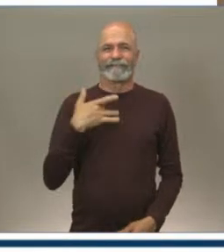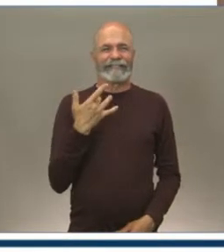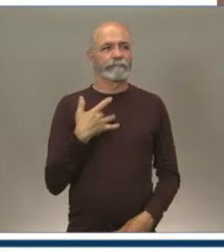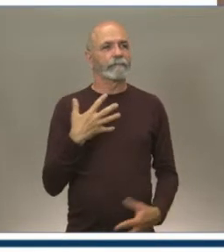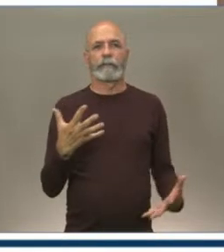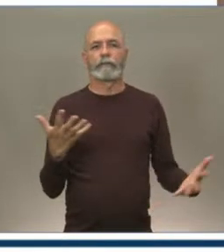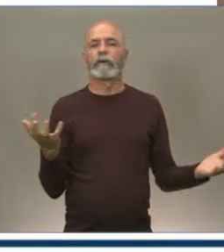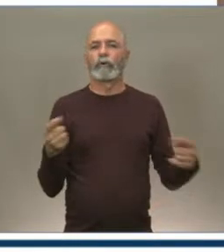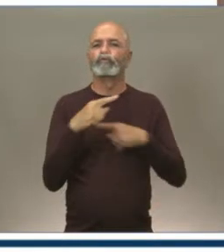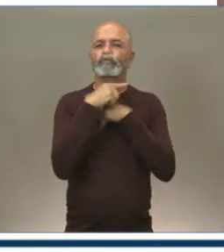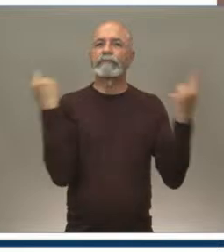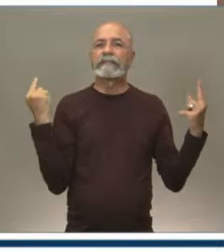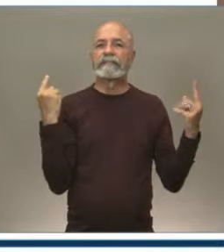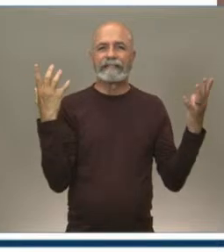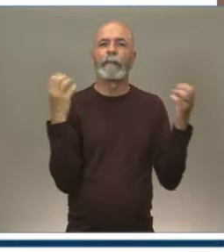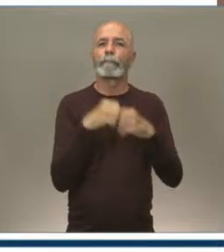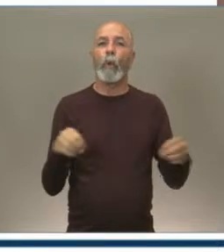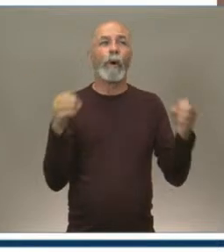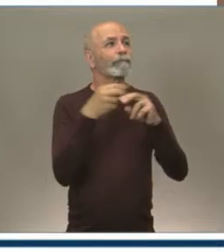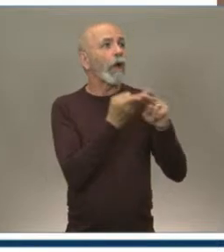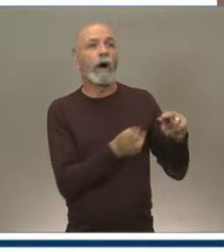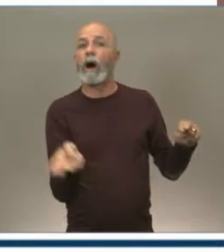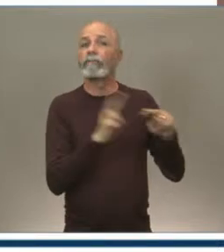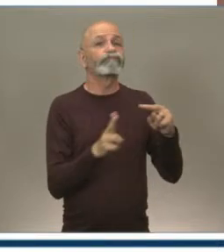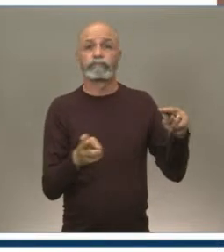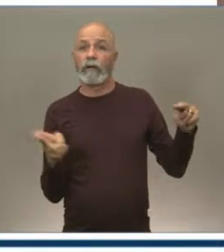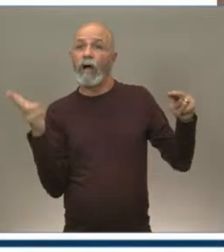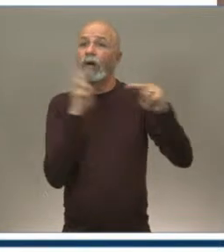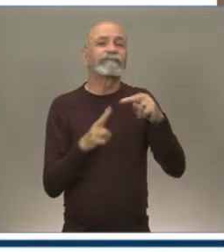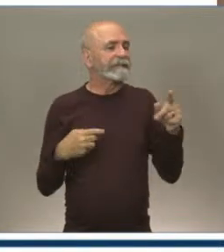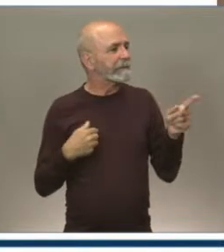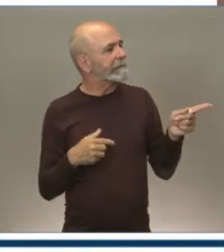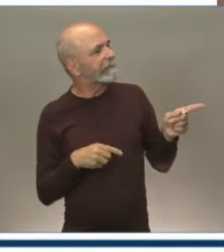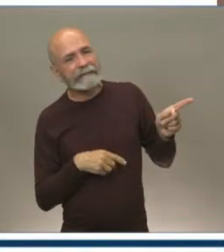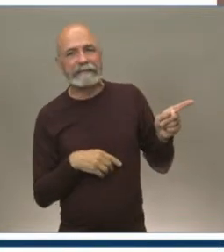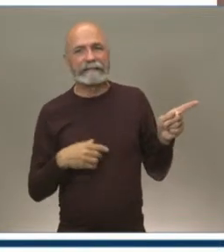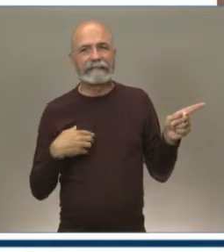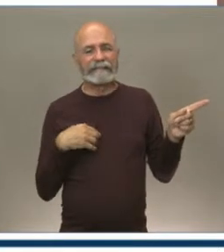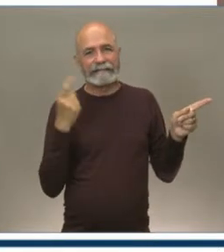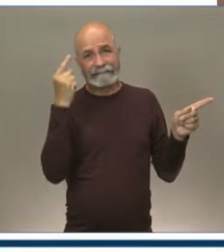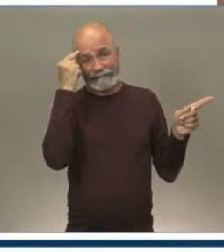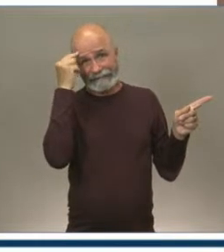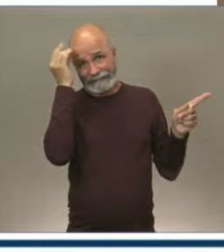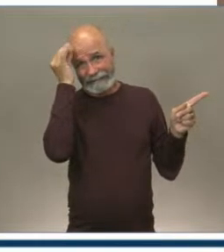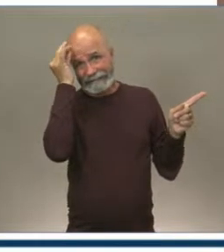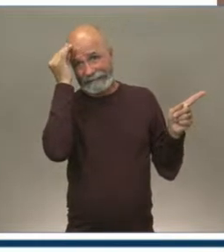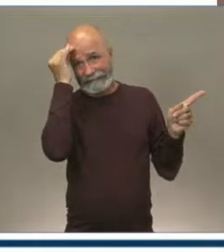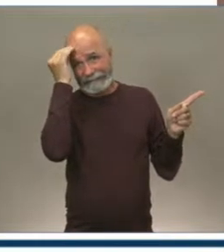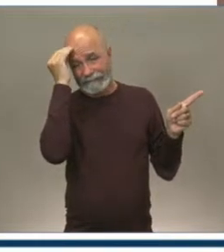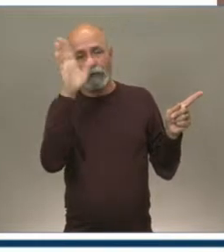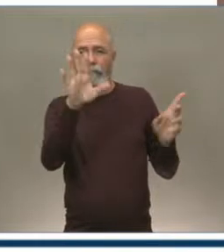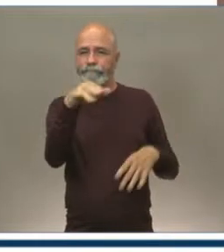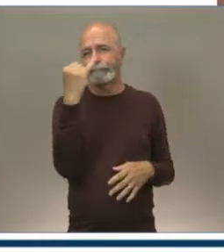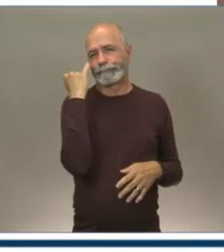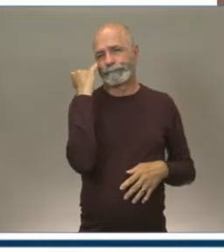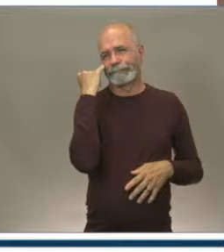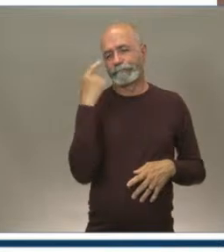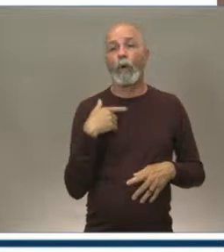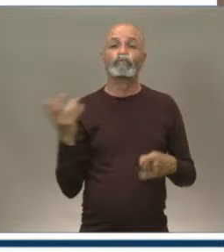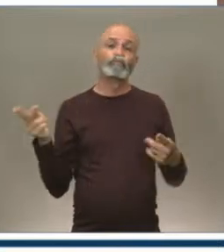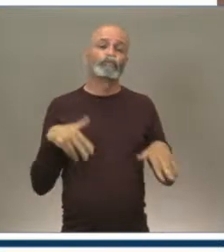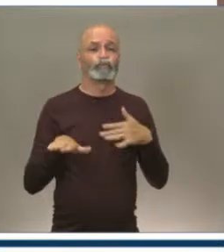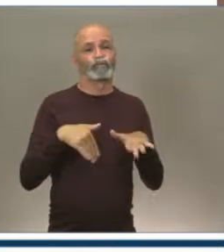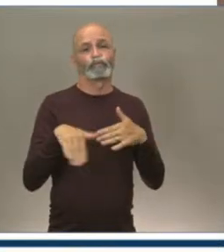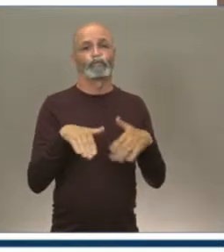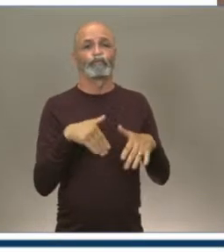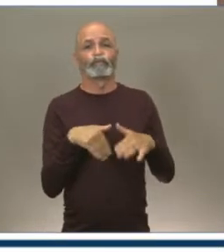of the physical kind of measures. If you were to kind of travel into our units, in terms of just there being kind